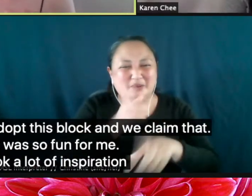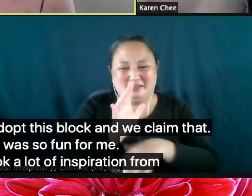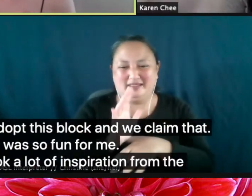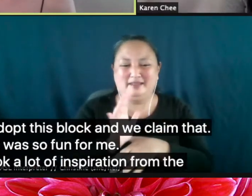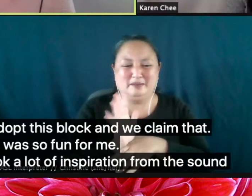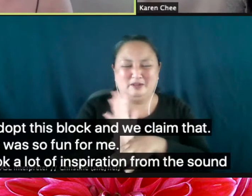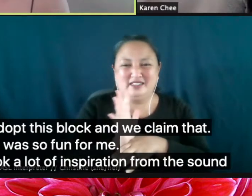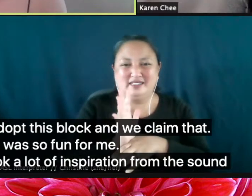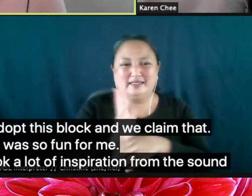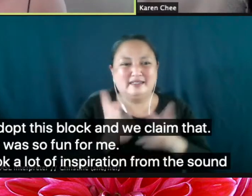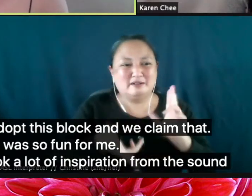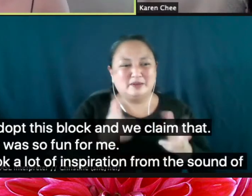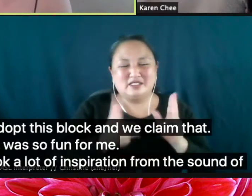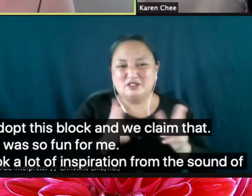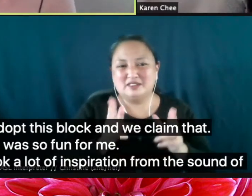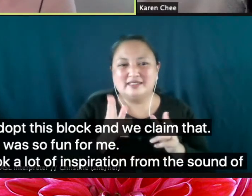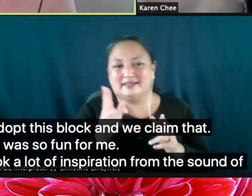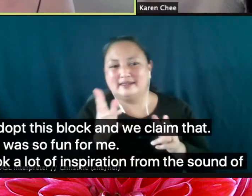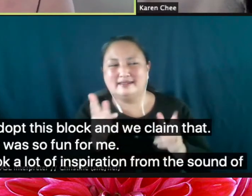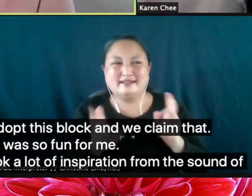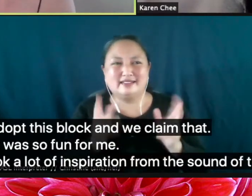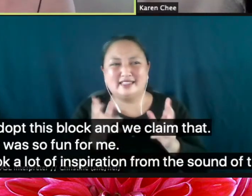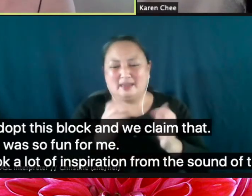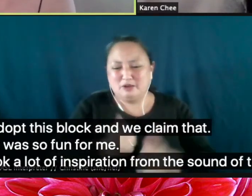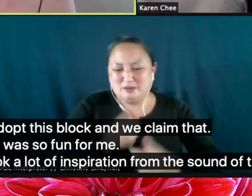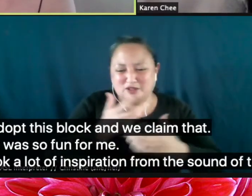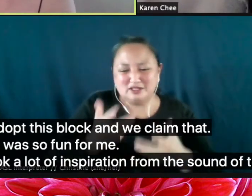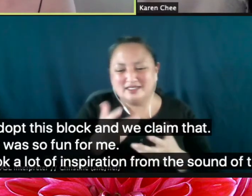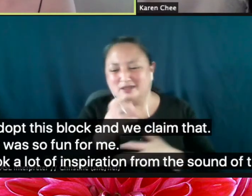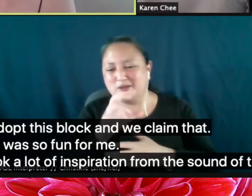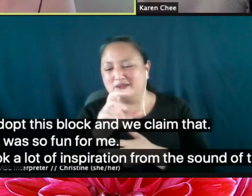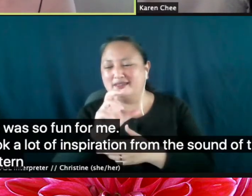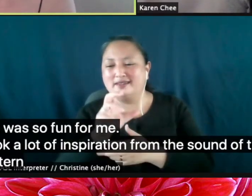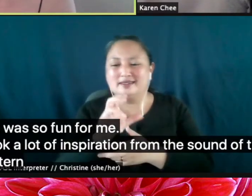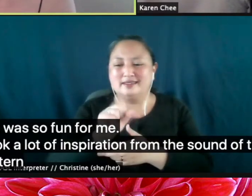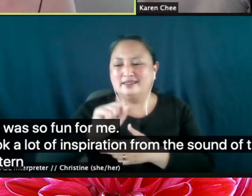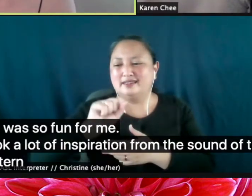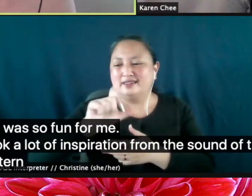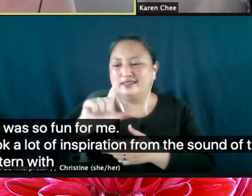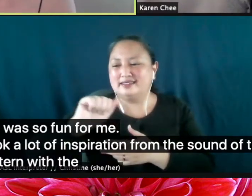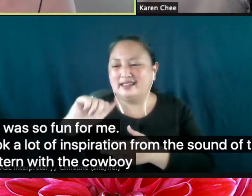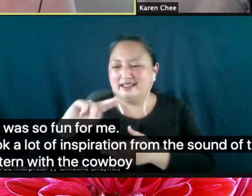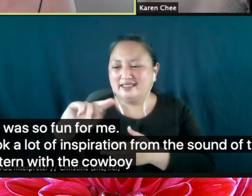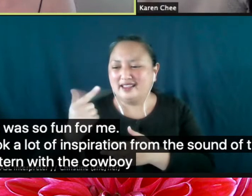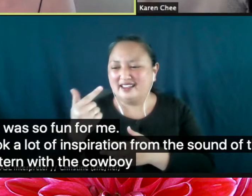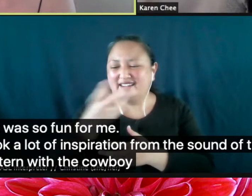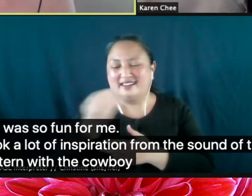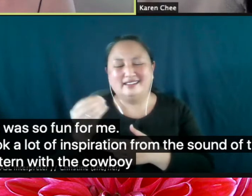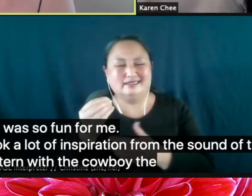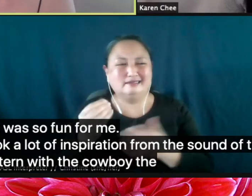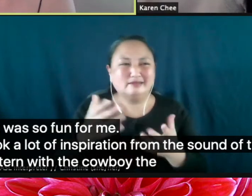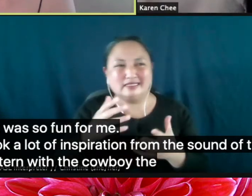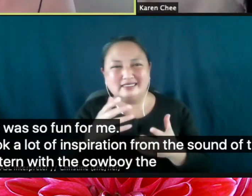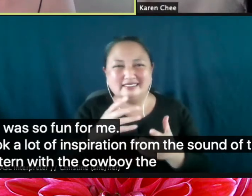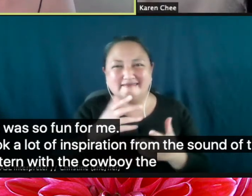cowboy poetry that's really slangy and twangy. And I thought it was really